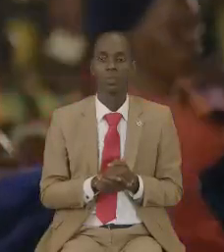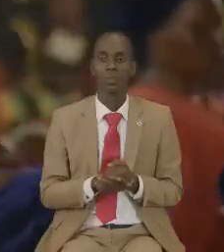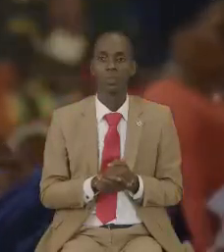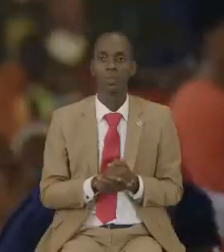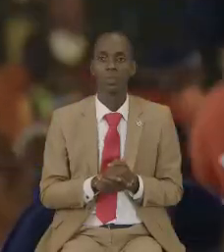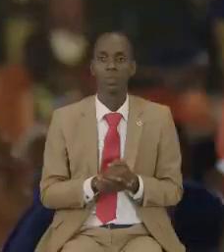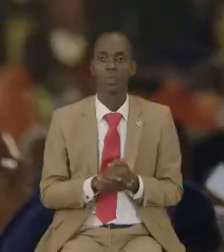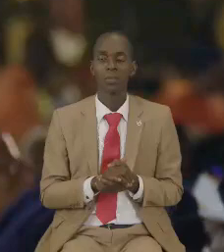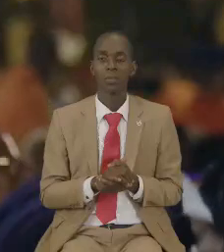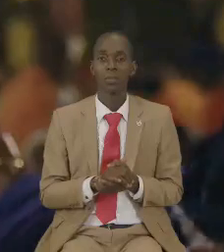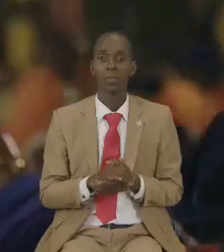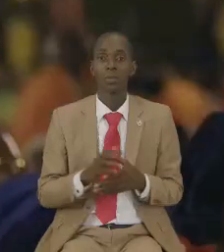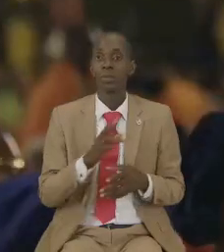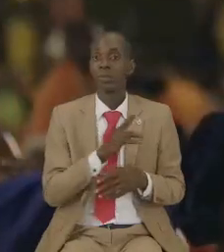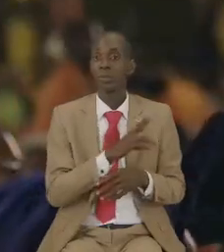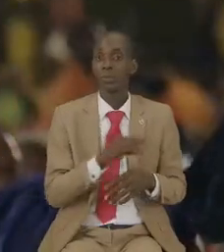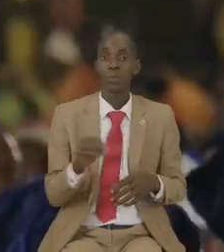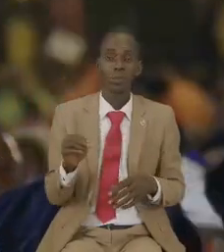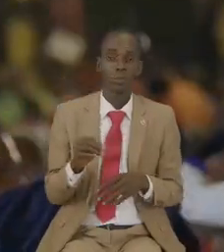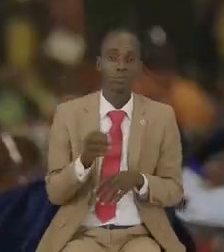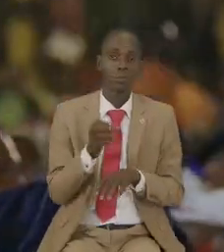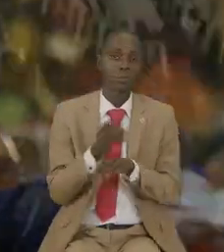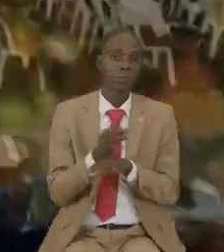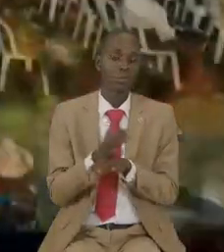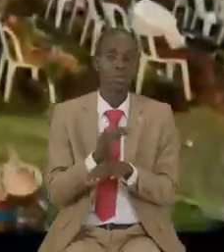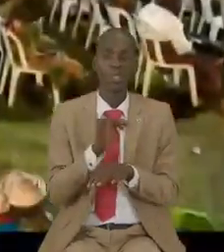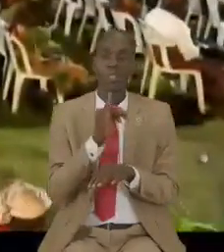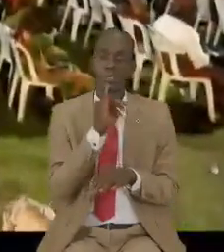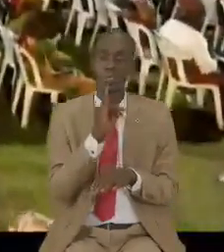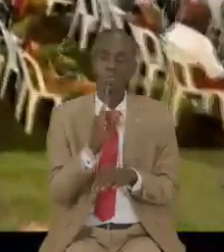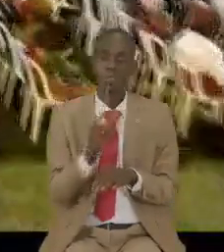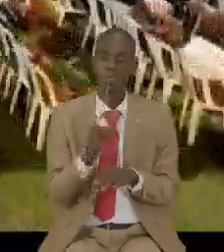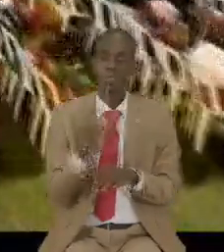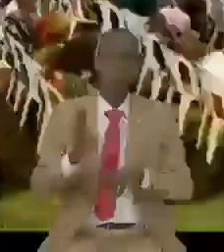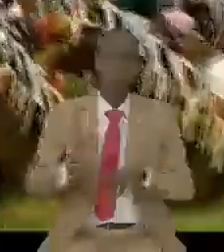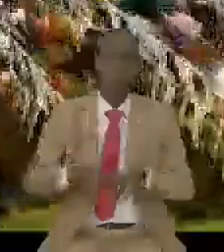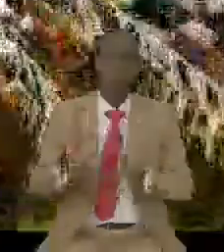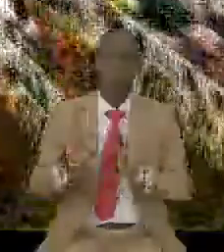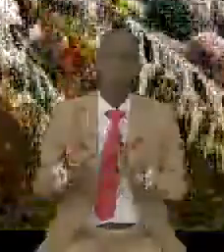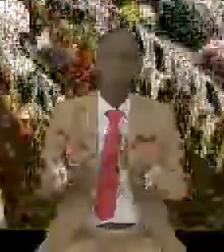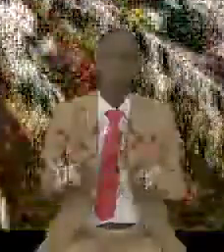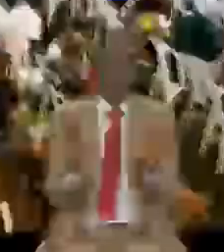No counselor should be sitting now. If you are true,